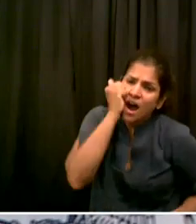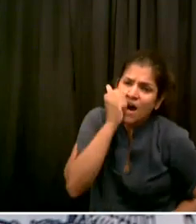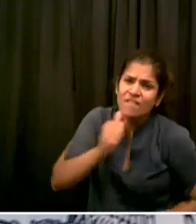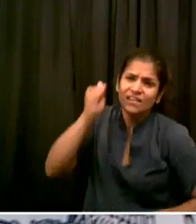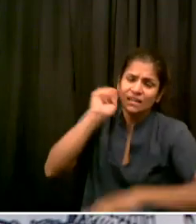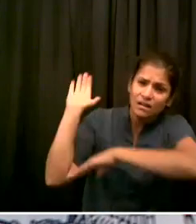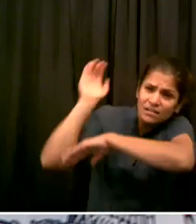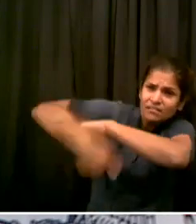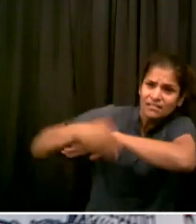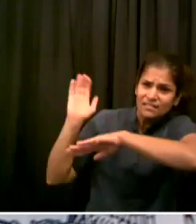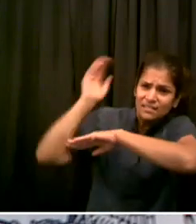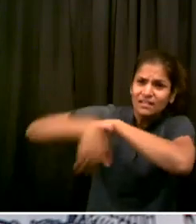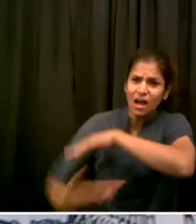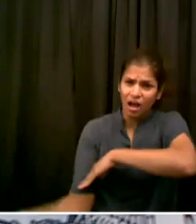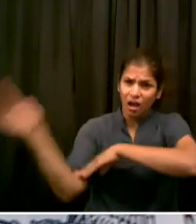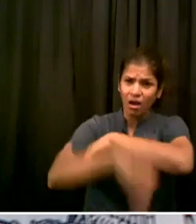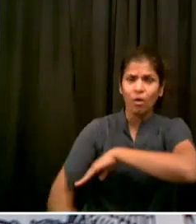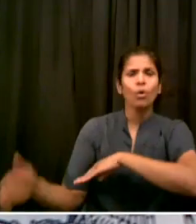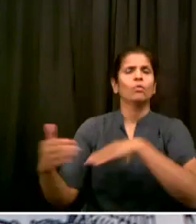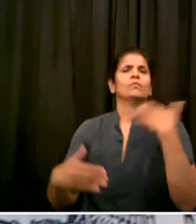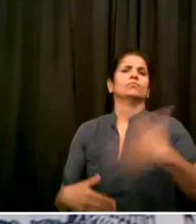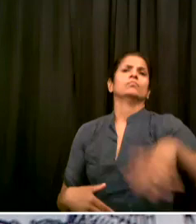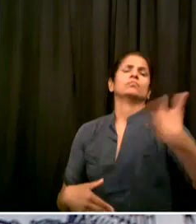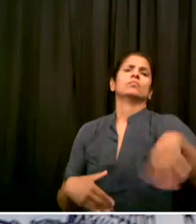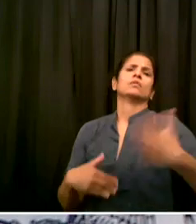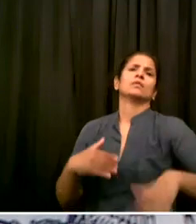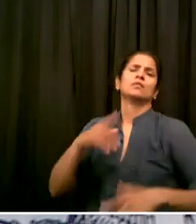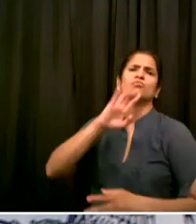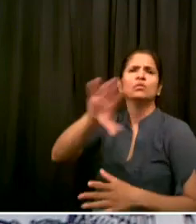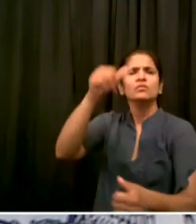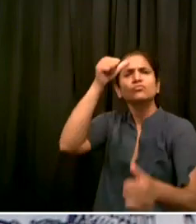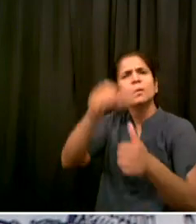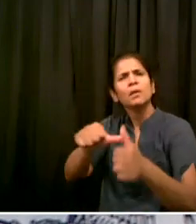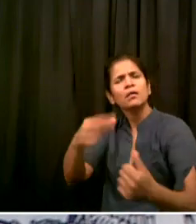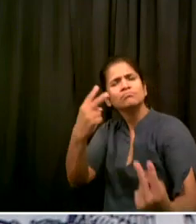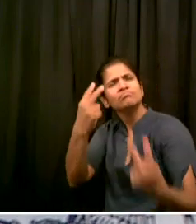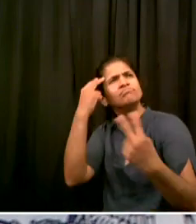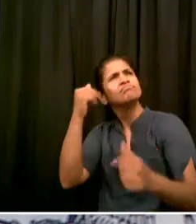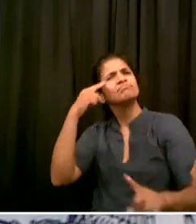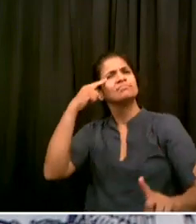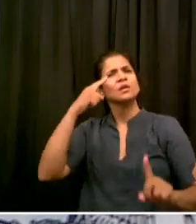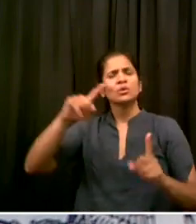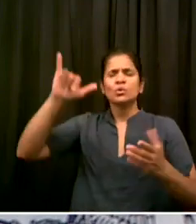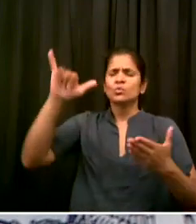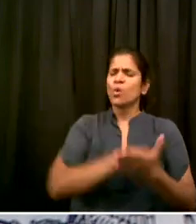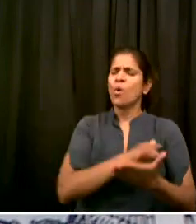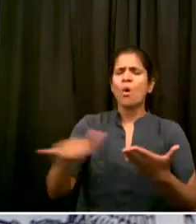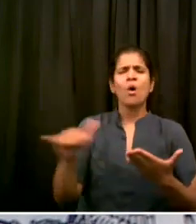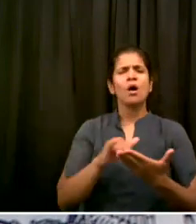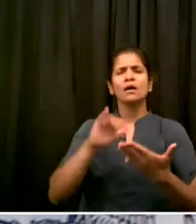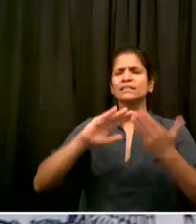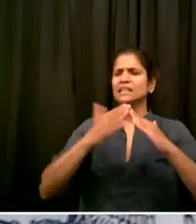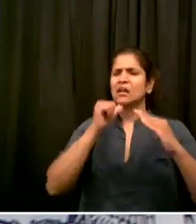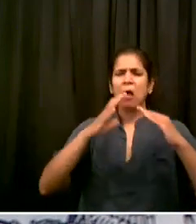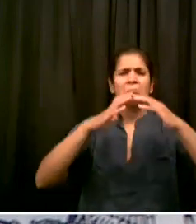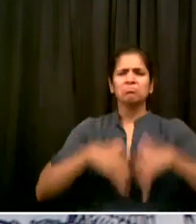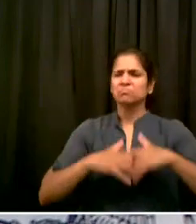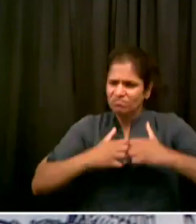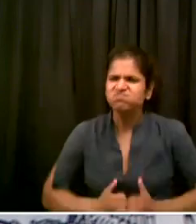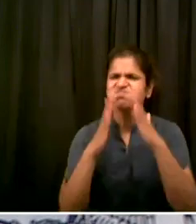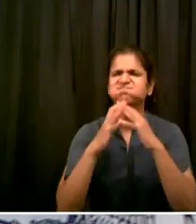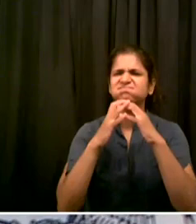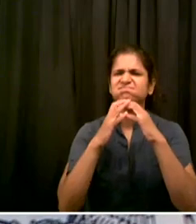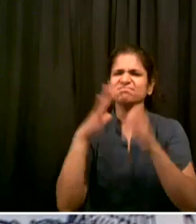Next up, we have Katie from the Wall Street Journal. Hey, good morning, everybody. My first question is for Chancellor